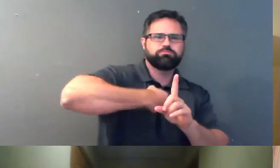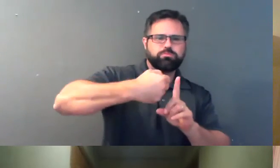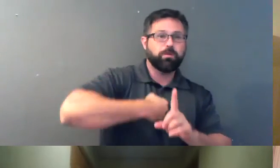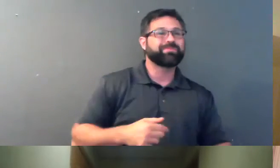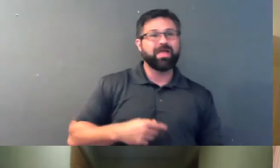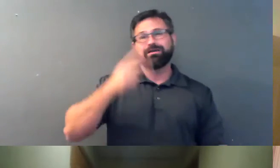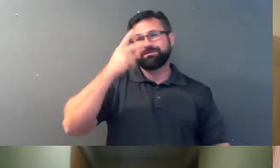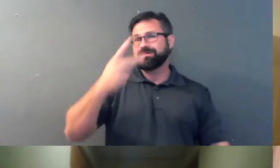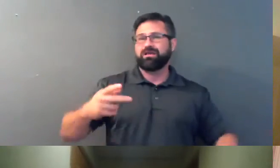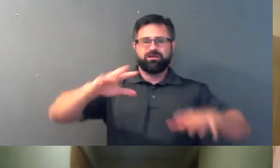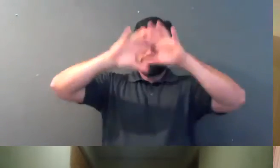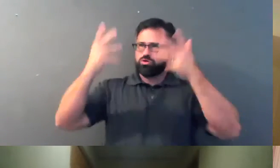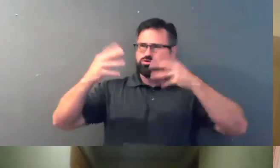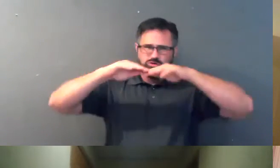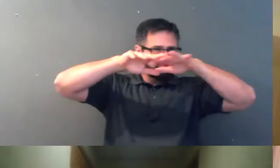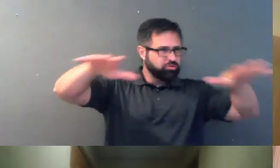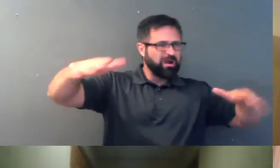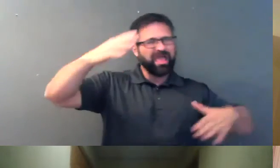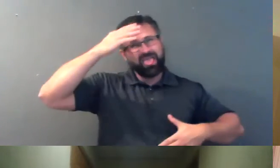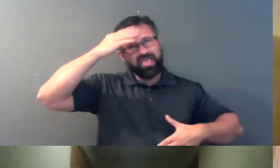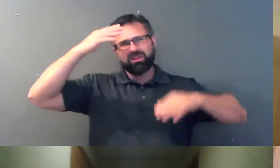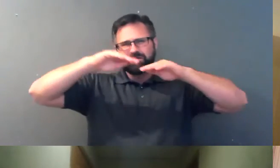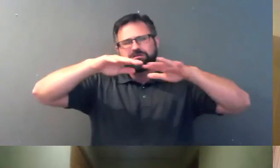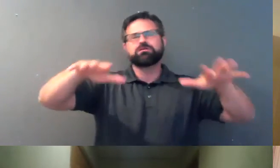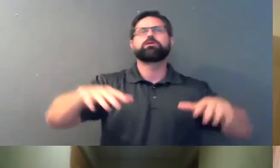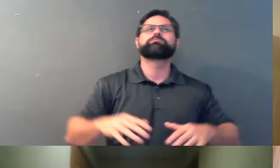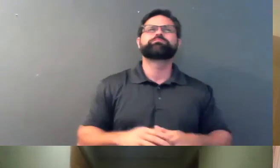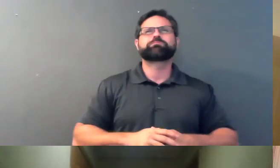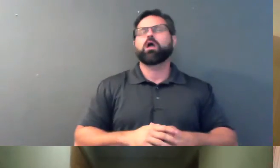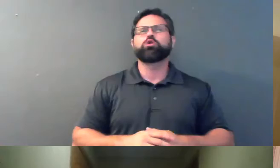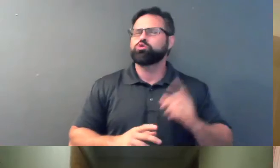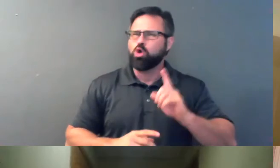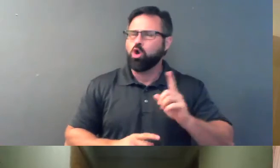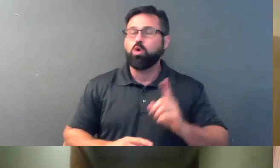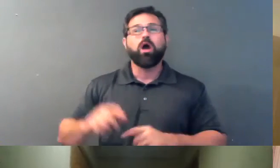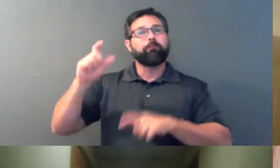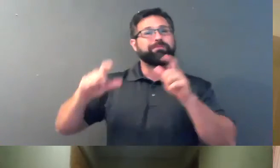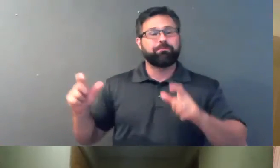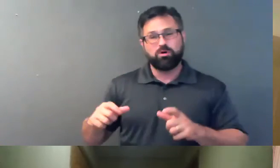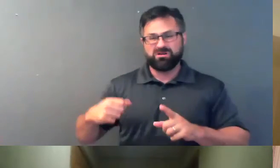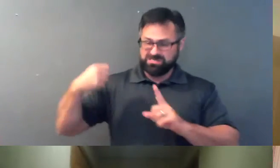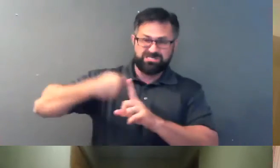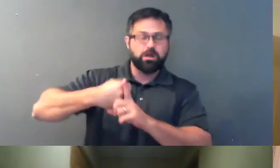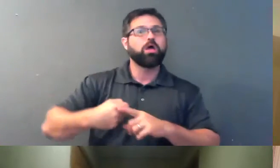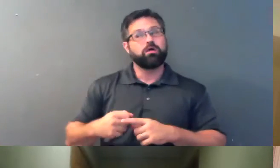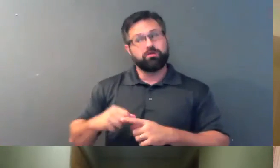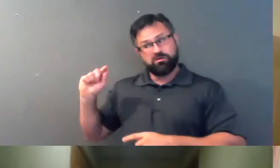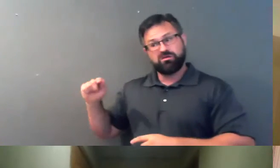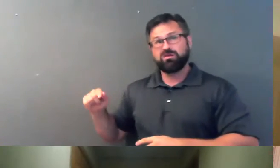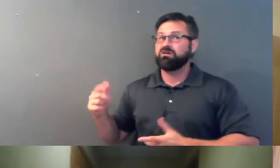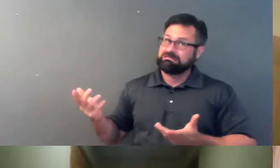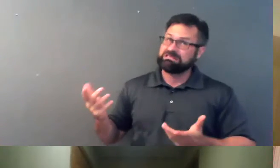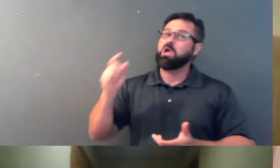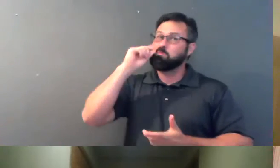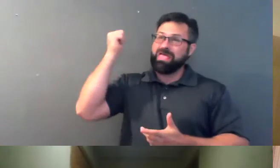or social individual illness. And it is certainly not. Violent persons, mostly men, who exercise violence